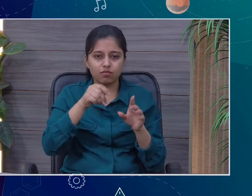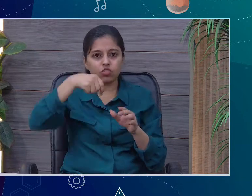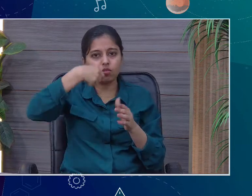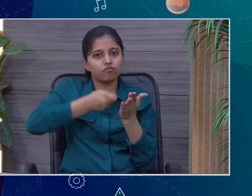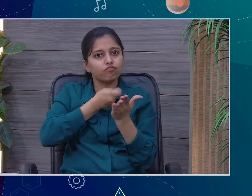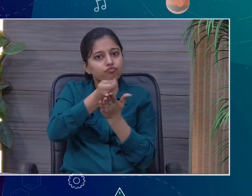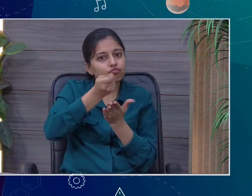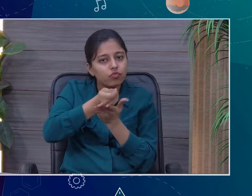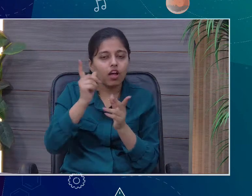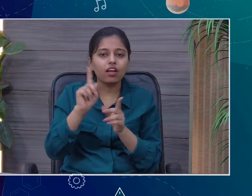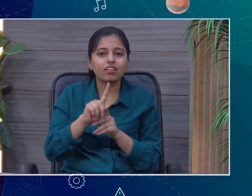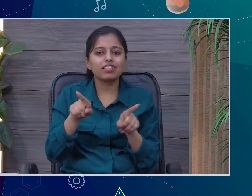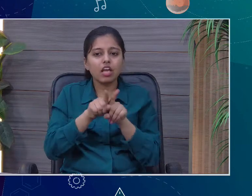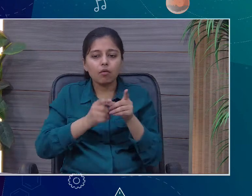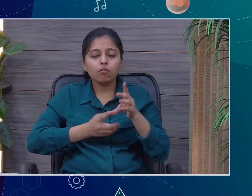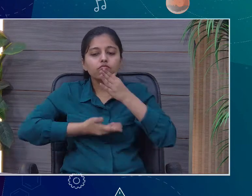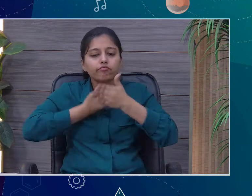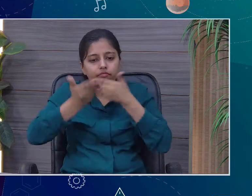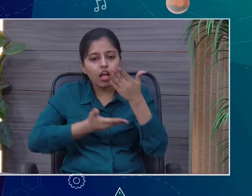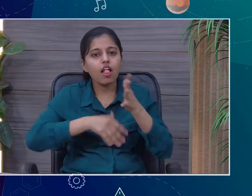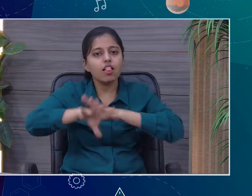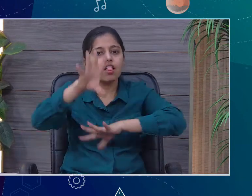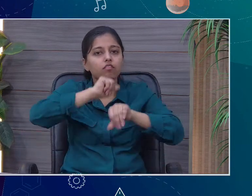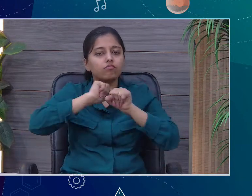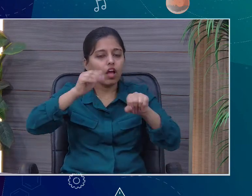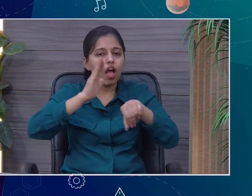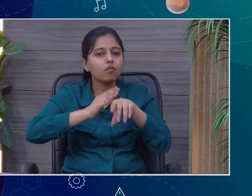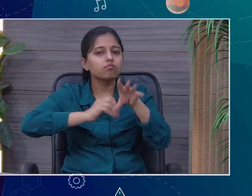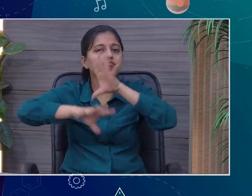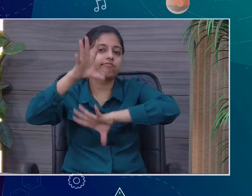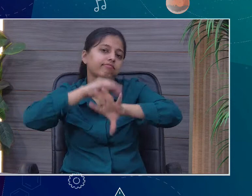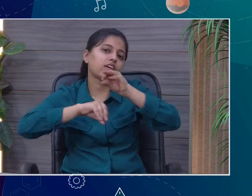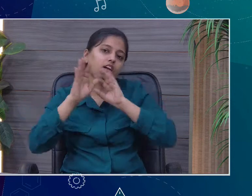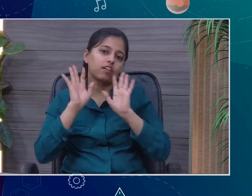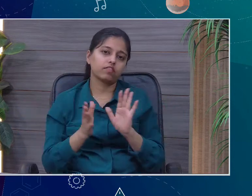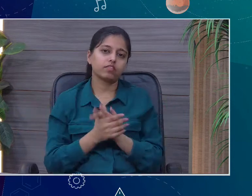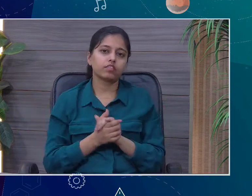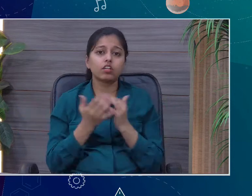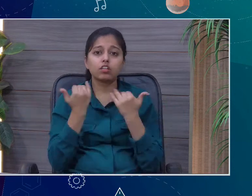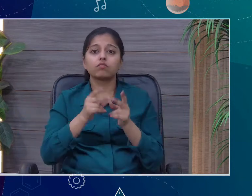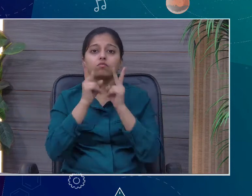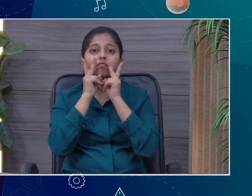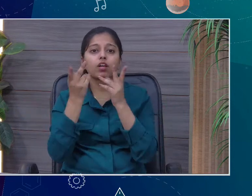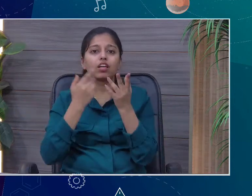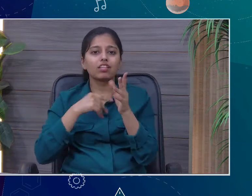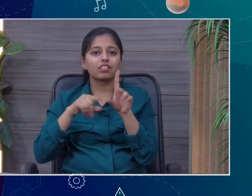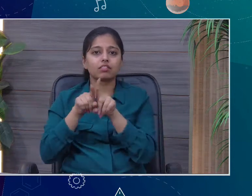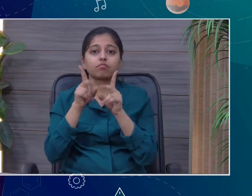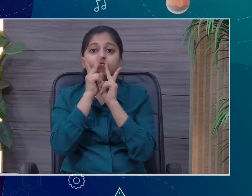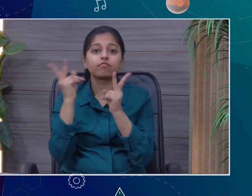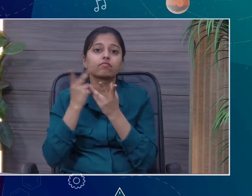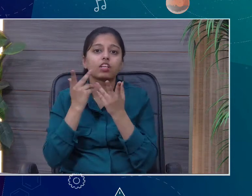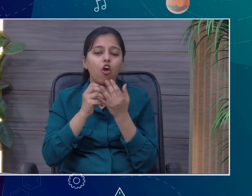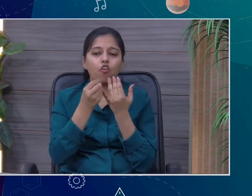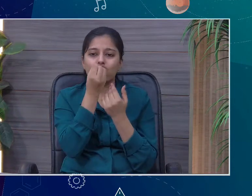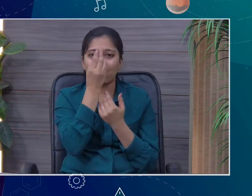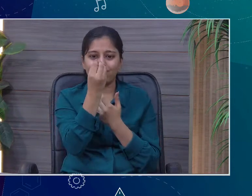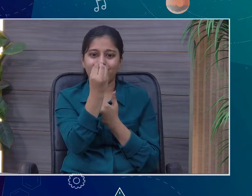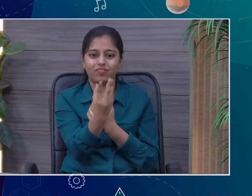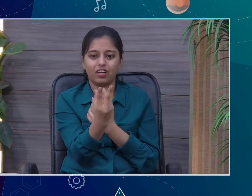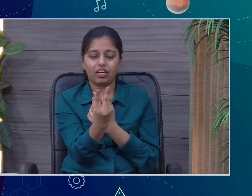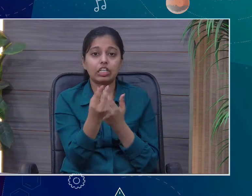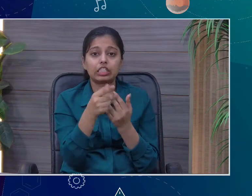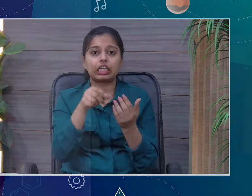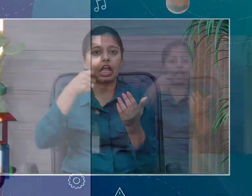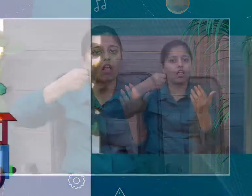are learning it by doing and their own experiences. Now you see that there is the shadow of this flower, and